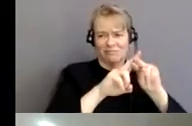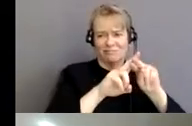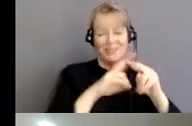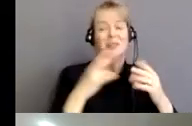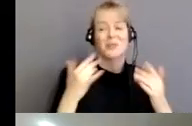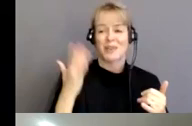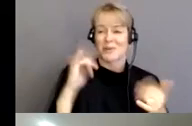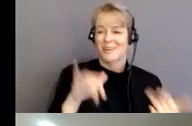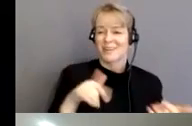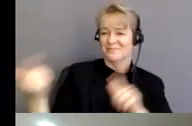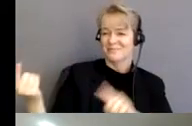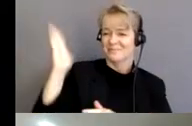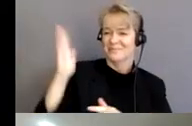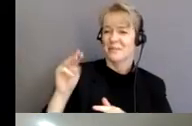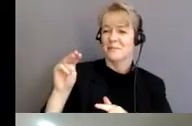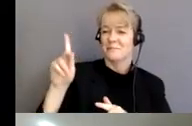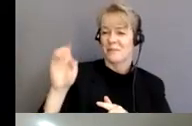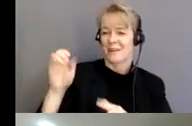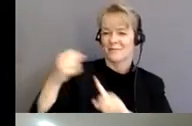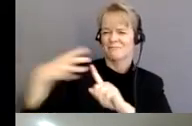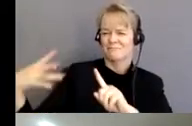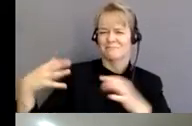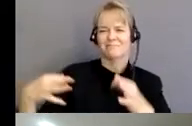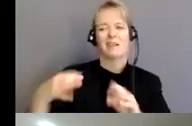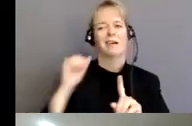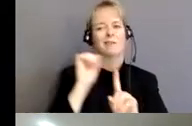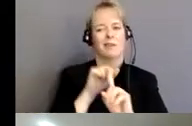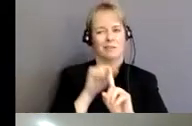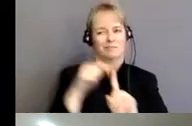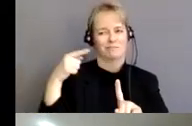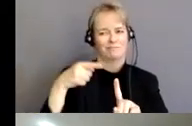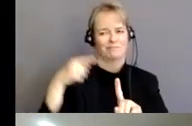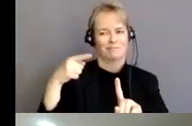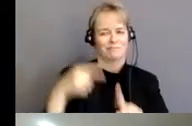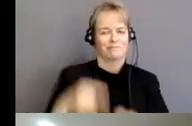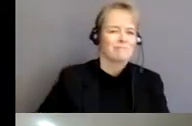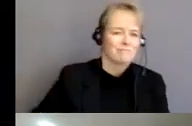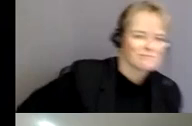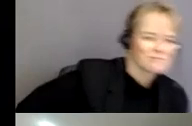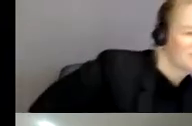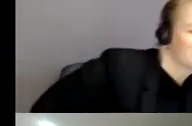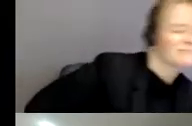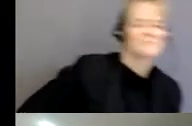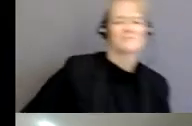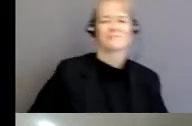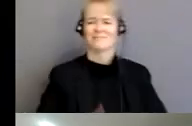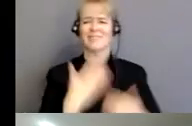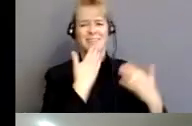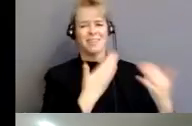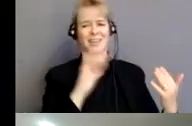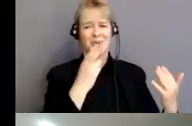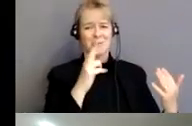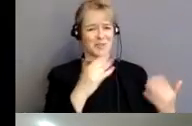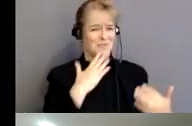Mike, my colleague, to talk a little bit about fraud. Well, thanks very much, Chris. And it's good to be with everybody